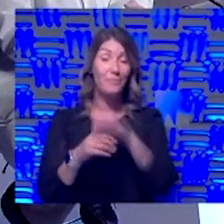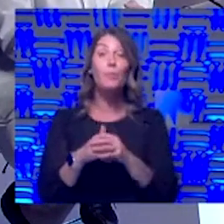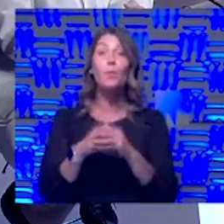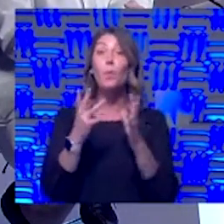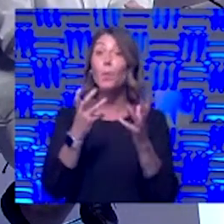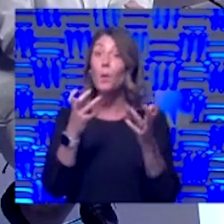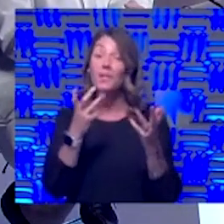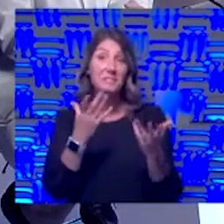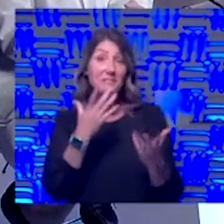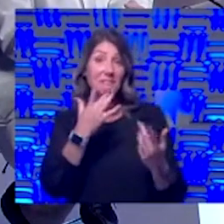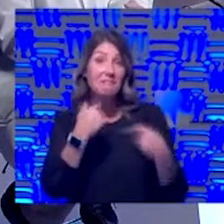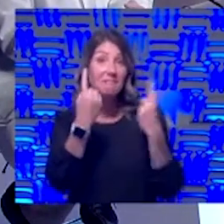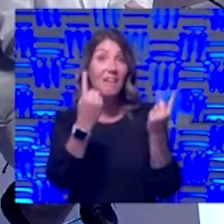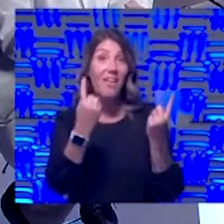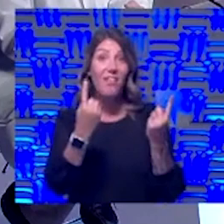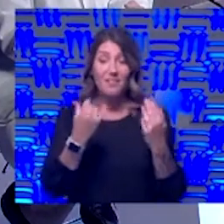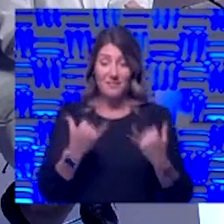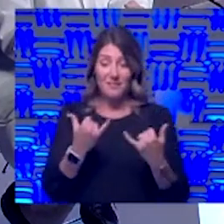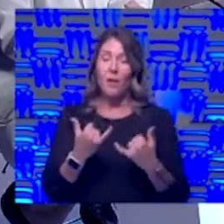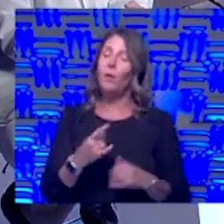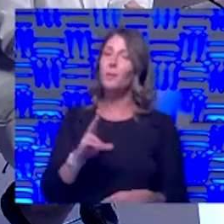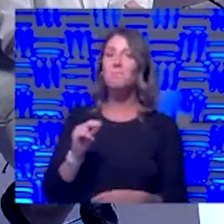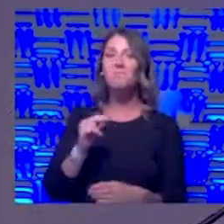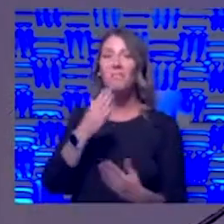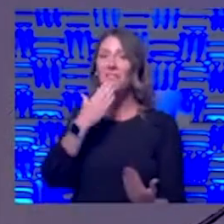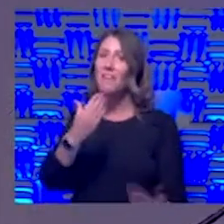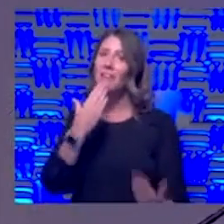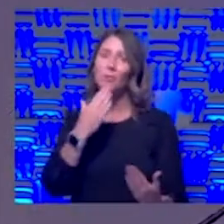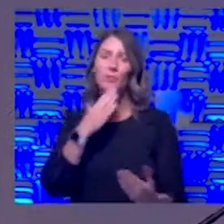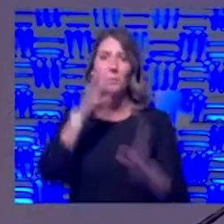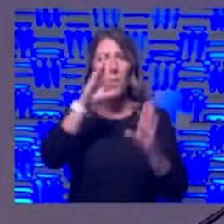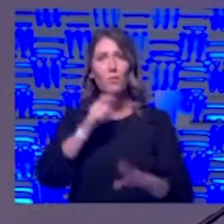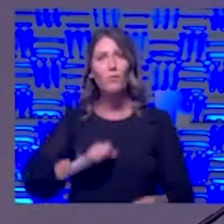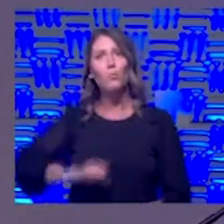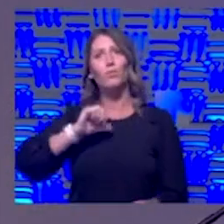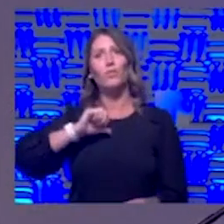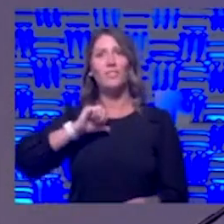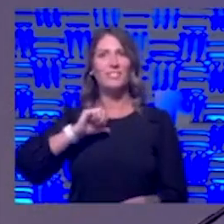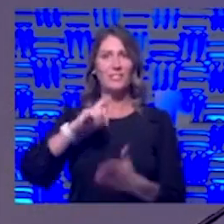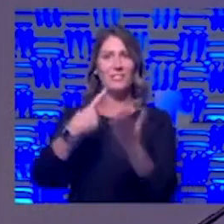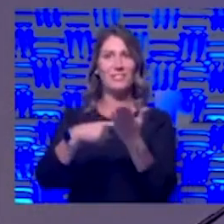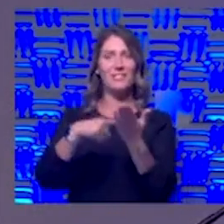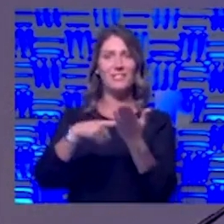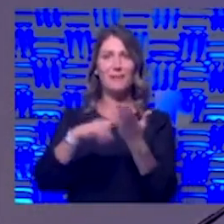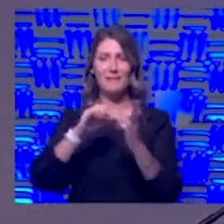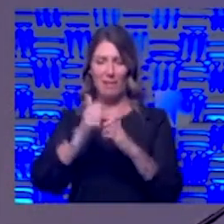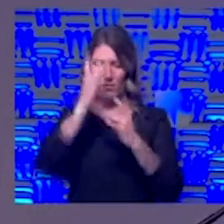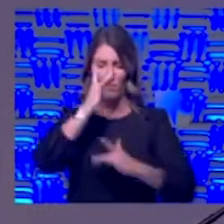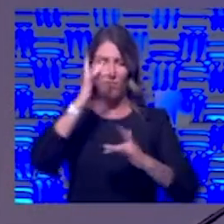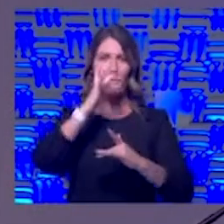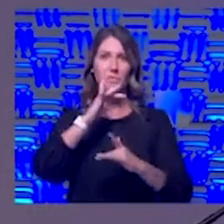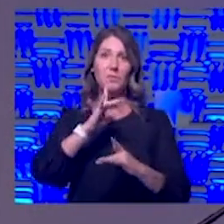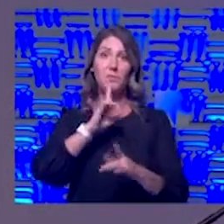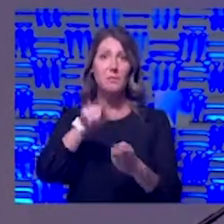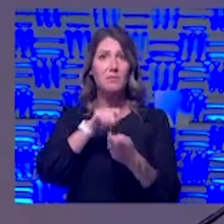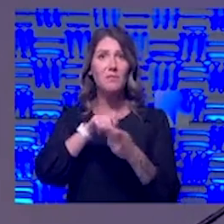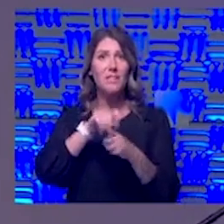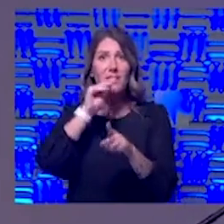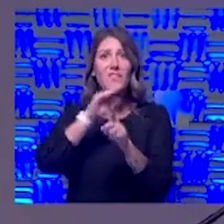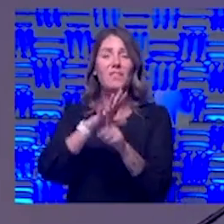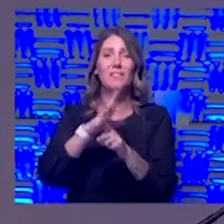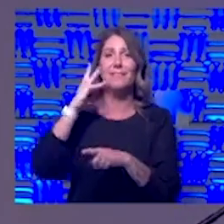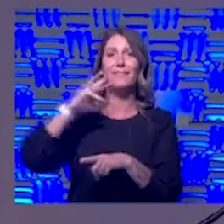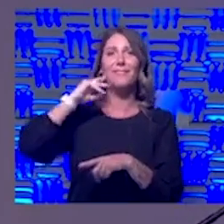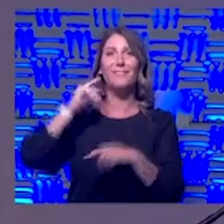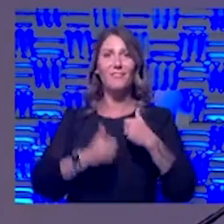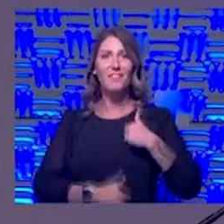mean, I thank you for having me. It's been a great privilege to talk about how this virus in particular is affecting our veteran and